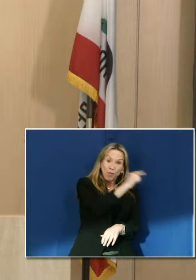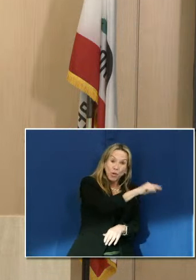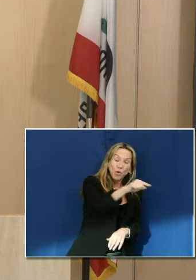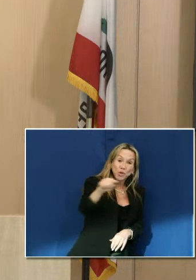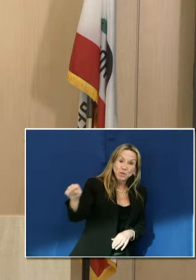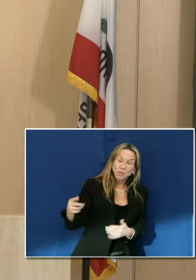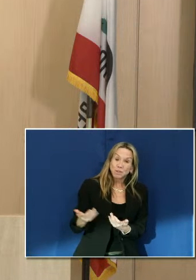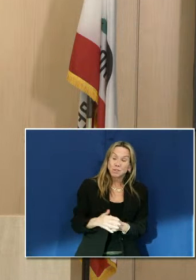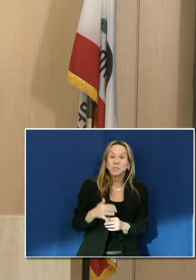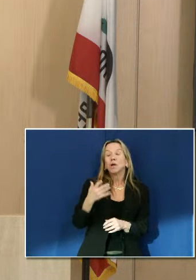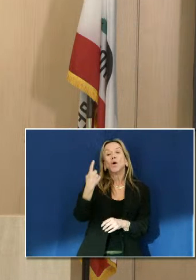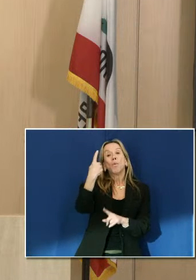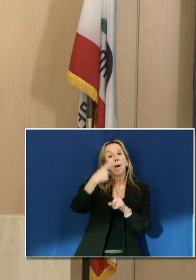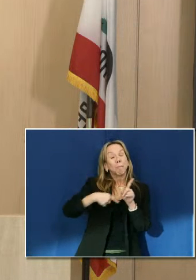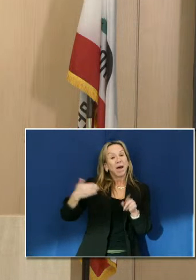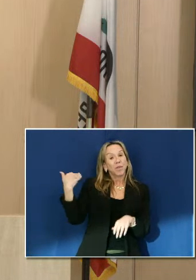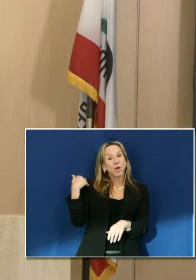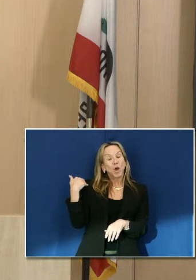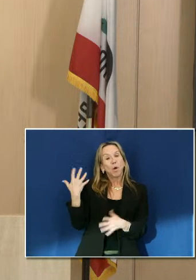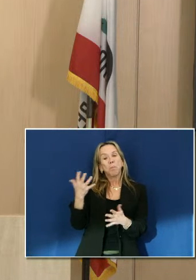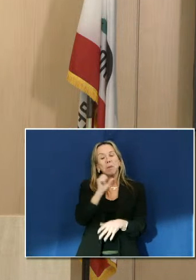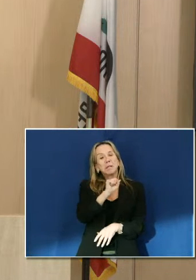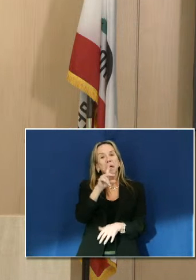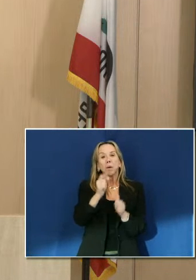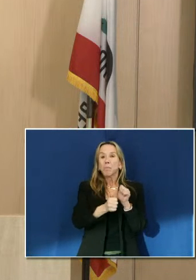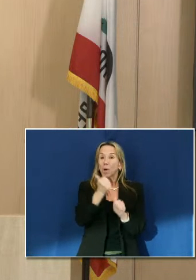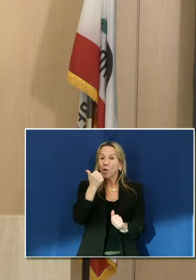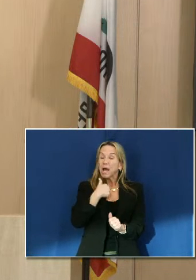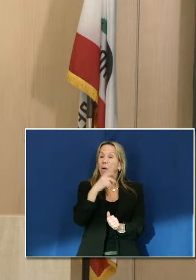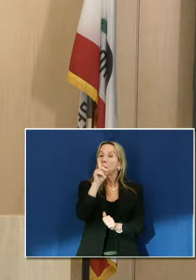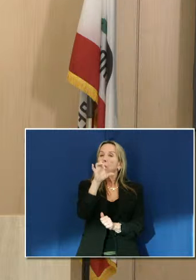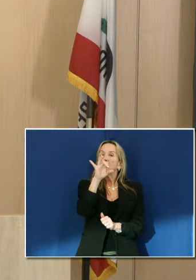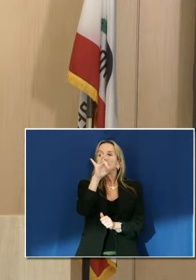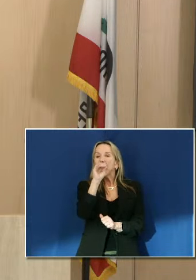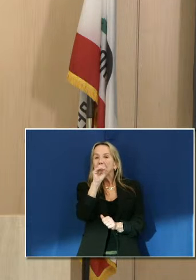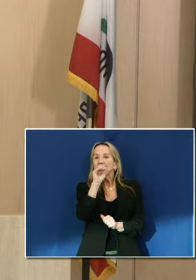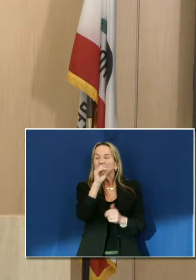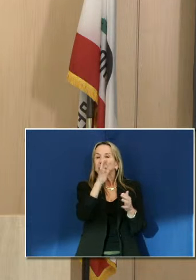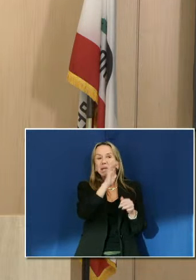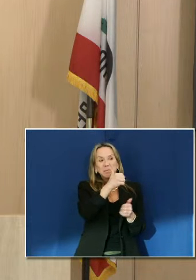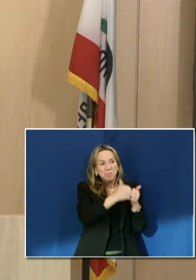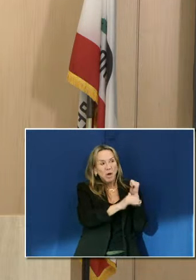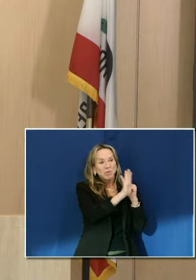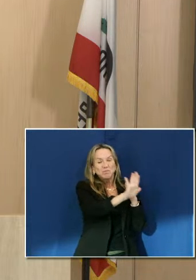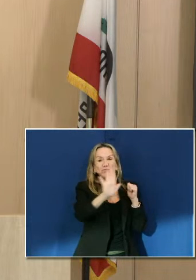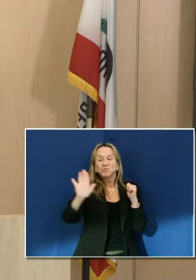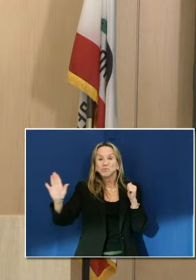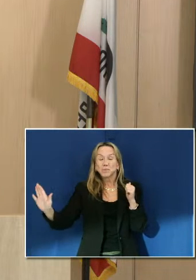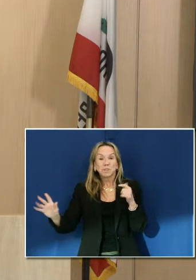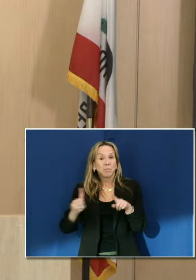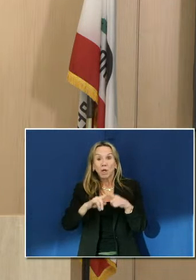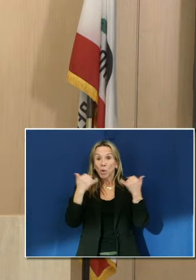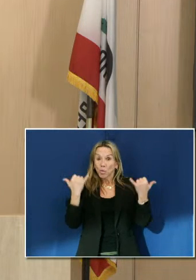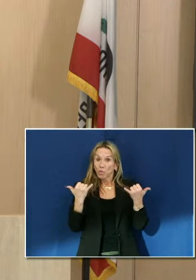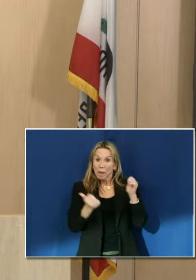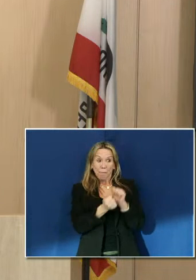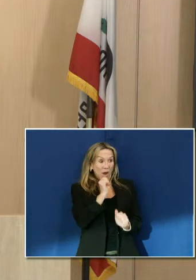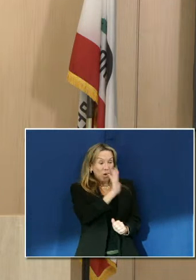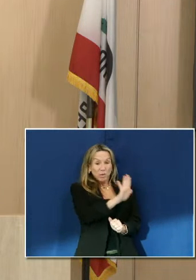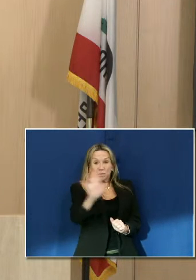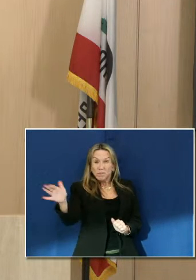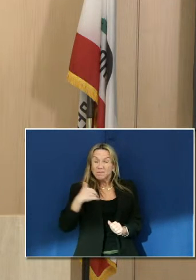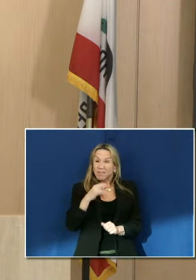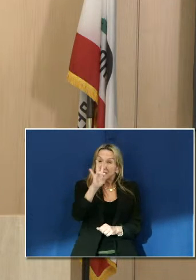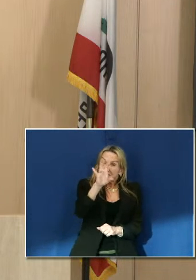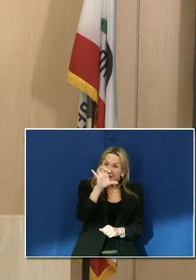County hospitals had 180 patients hospitalized with COVID. Today, we are over